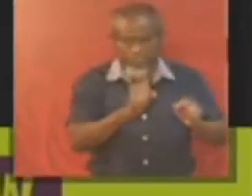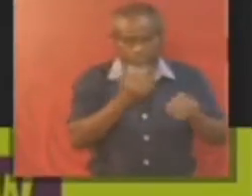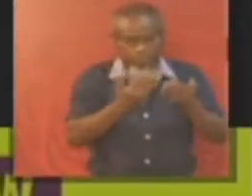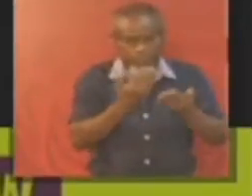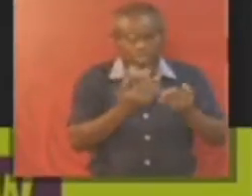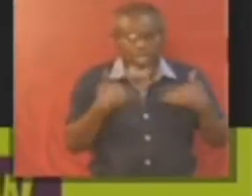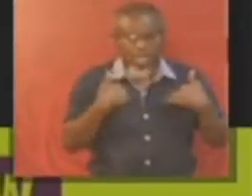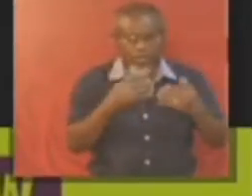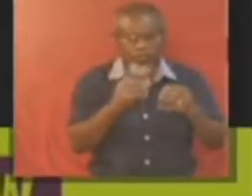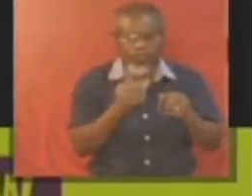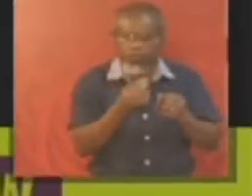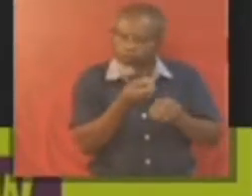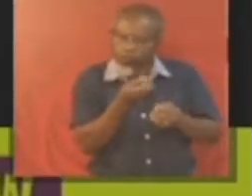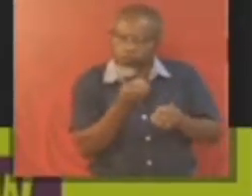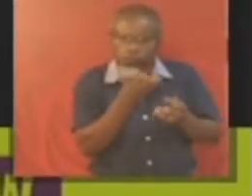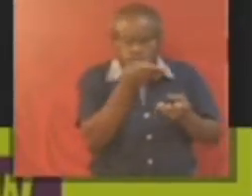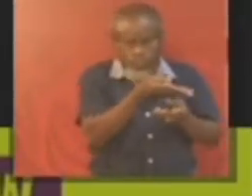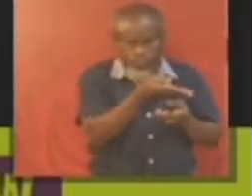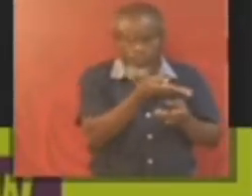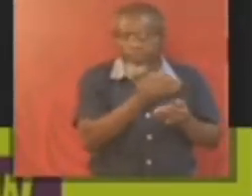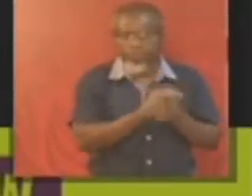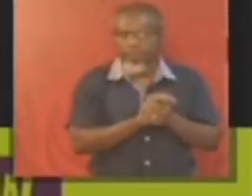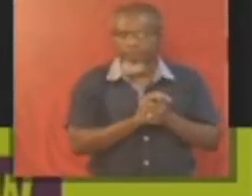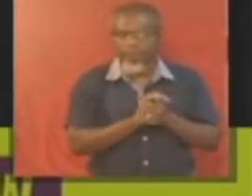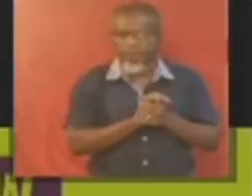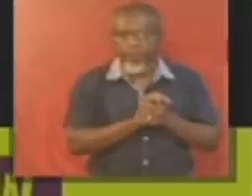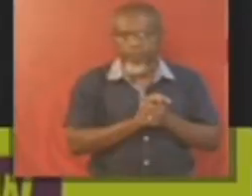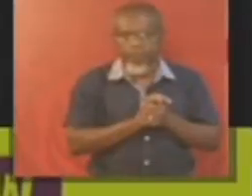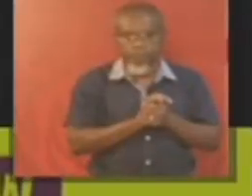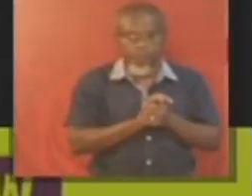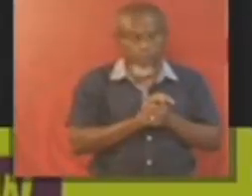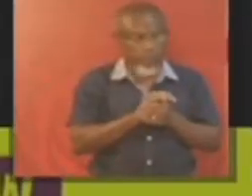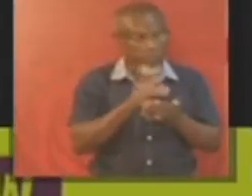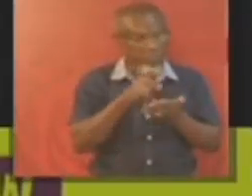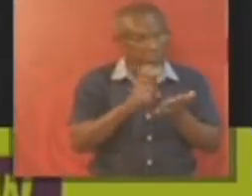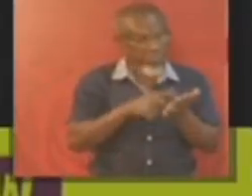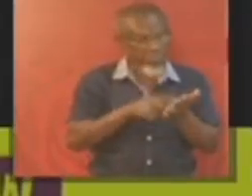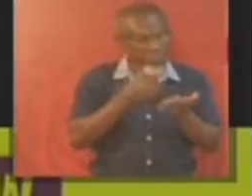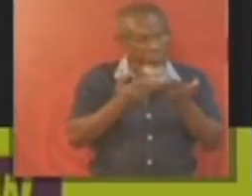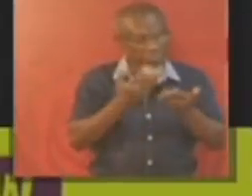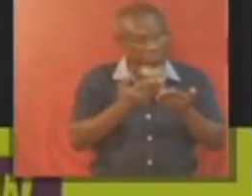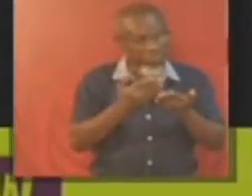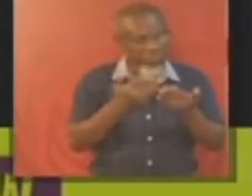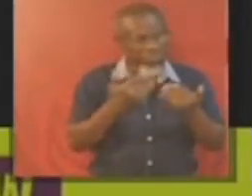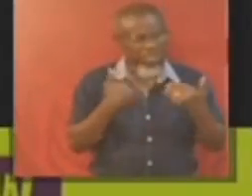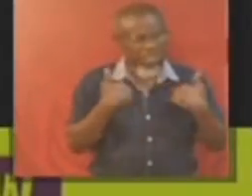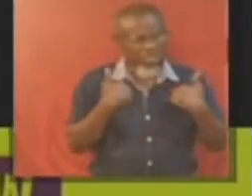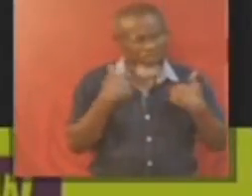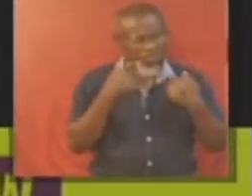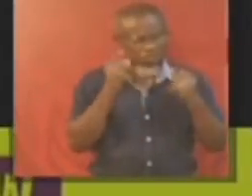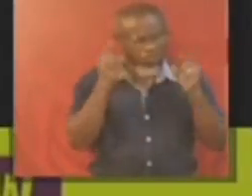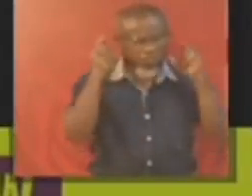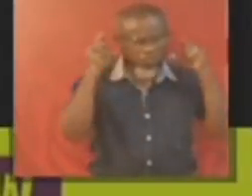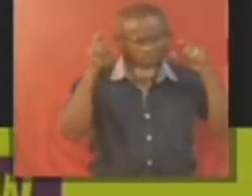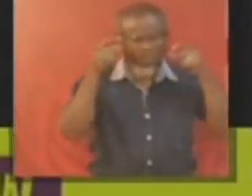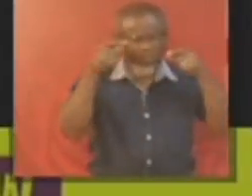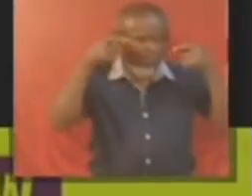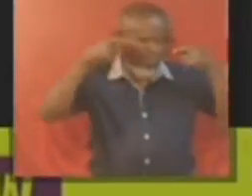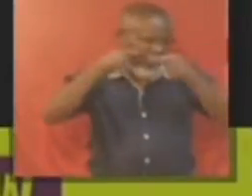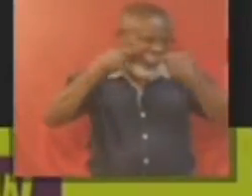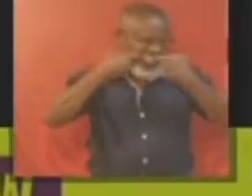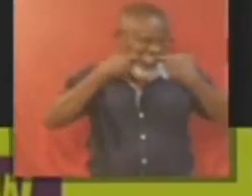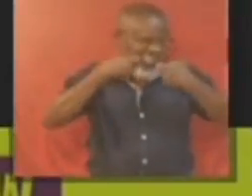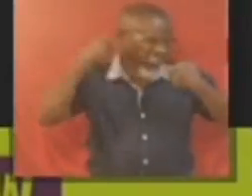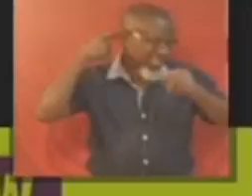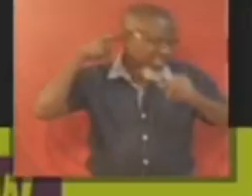ear protectors to reduce pressure on the back of the ears. Because sometimes when we have the ones with the hooks, sometimes that's why people keep taking off the